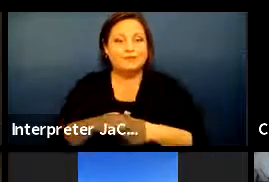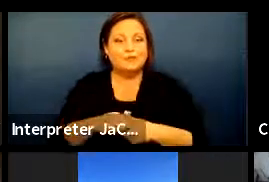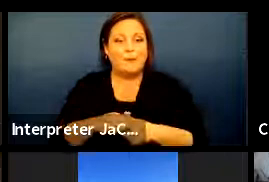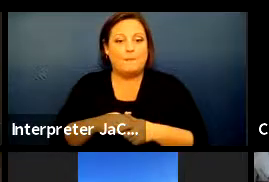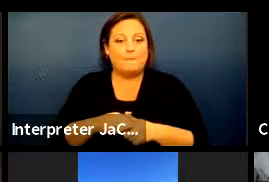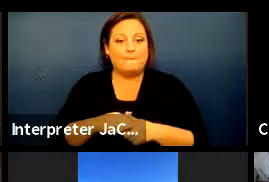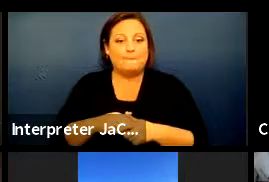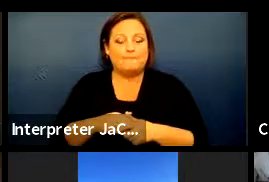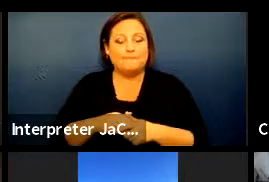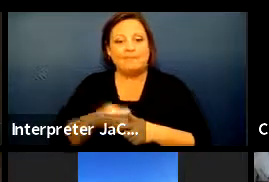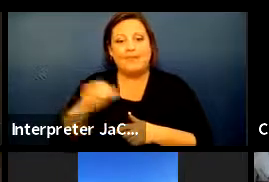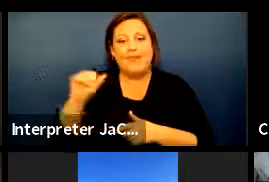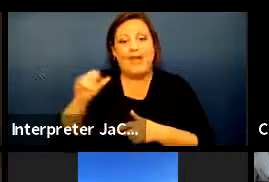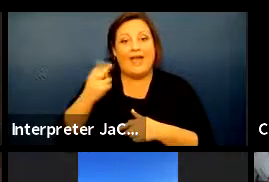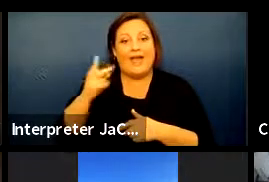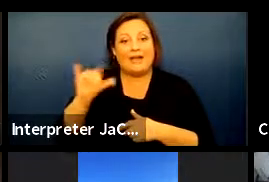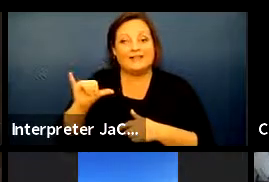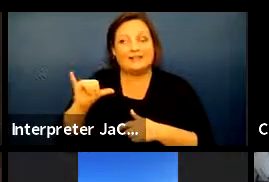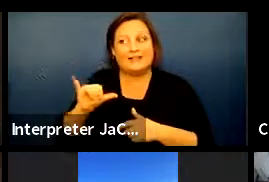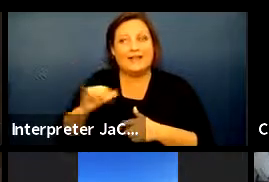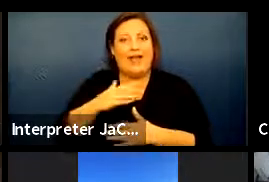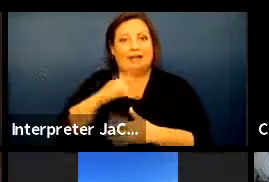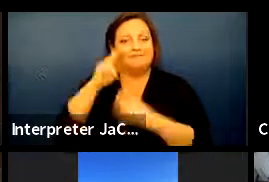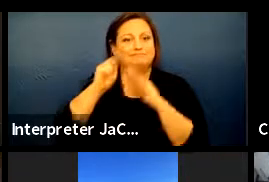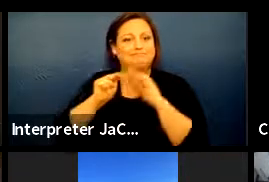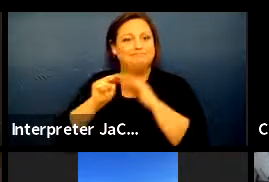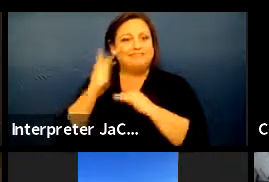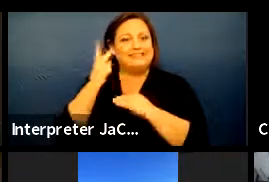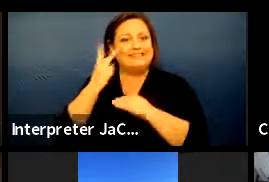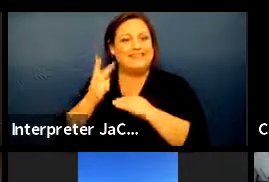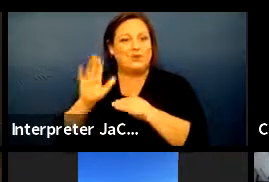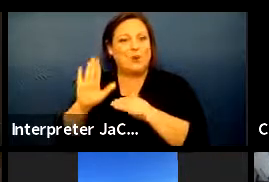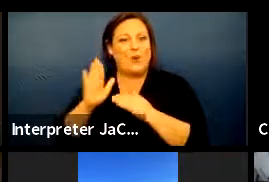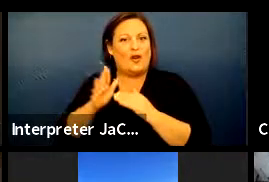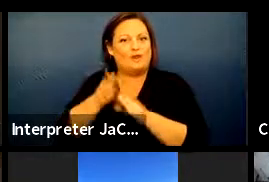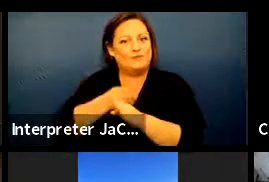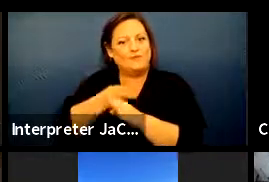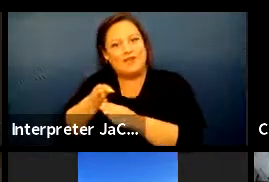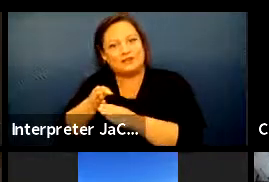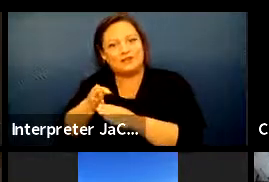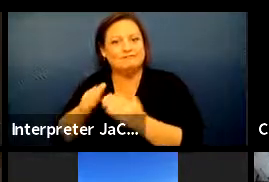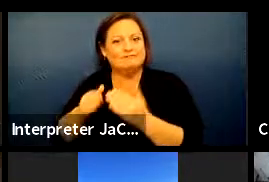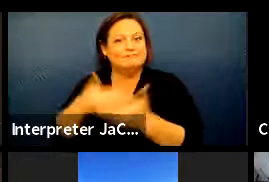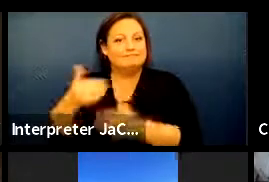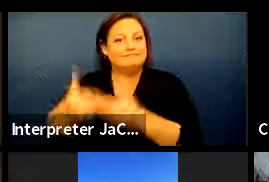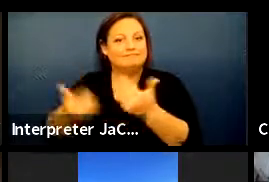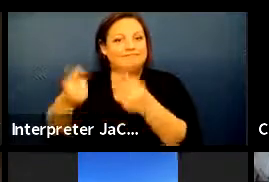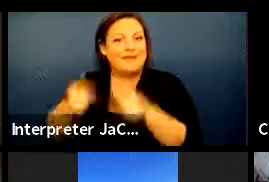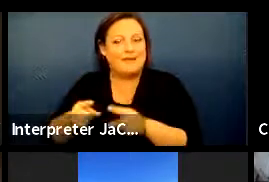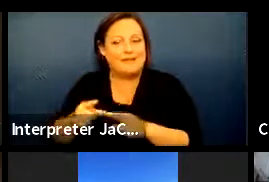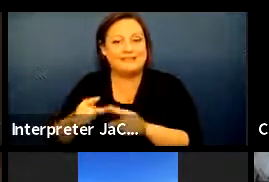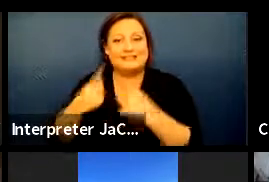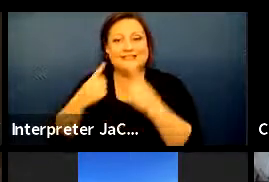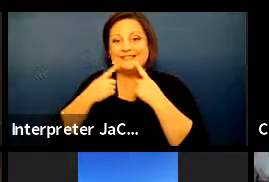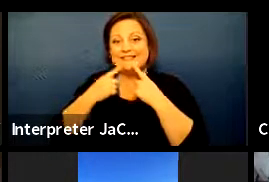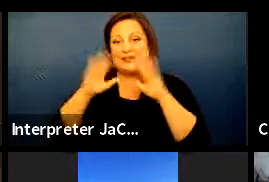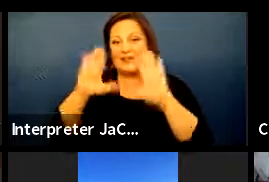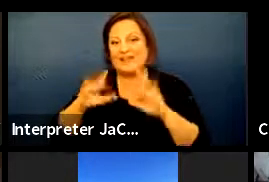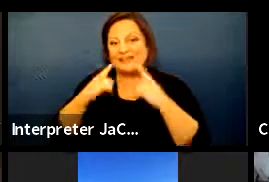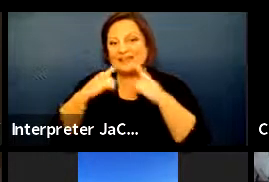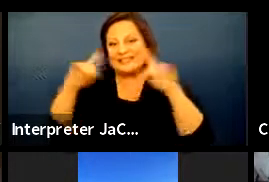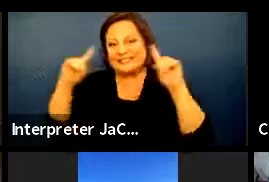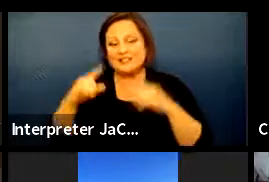Ashley, I look forward to seeing where your professional career takes you. I wish you great success in your new position as an audiologist in